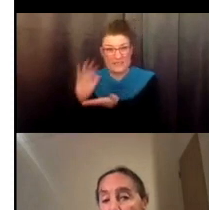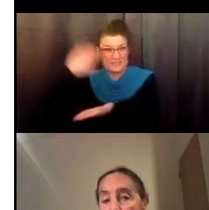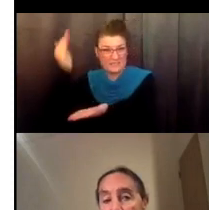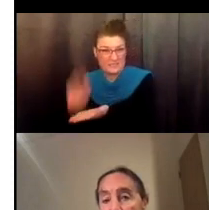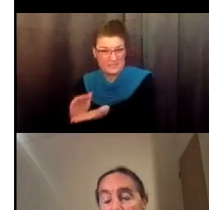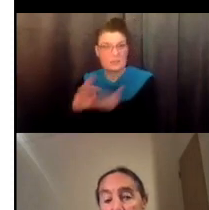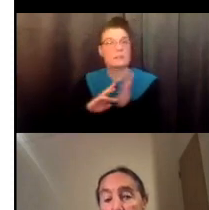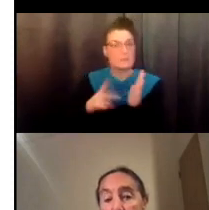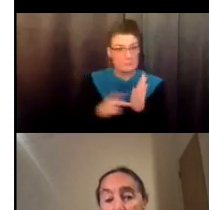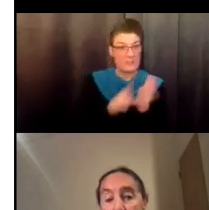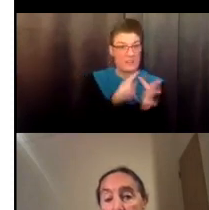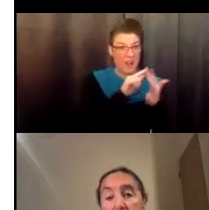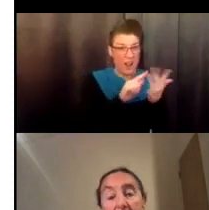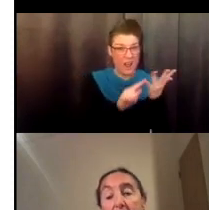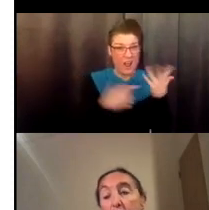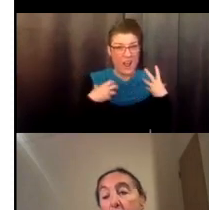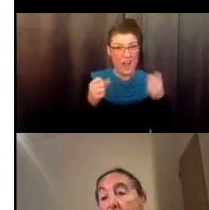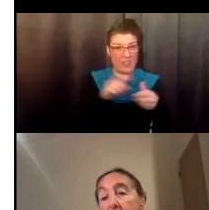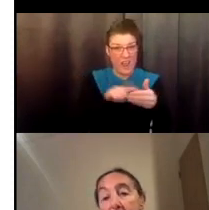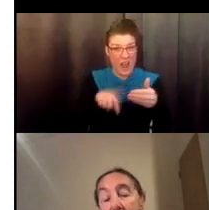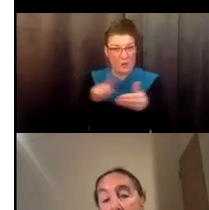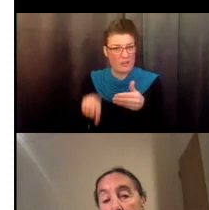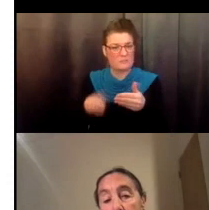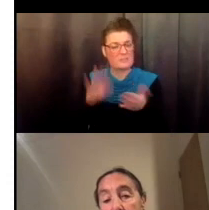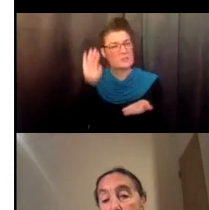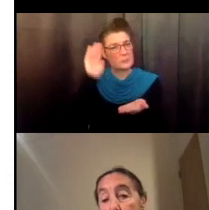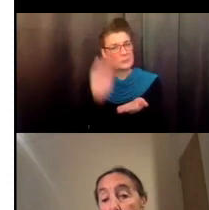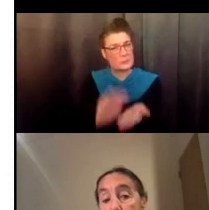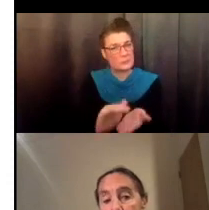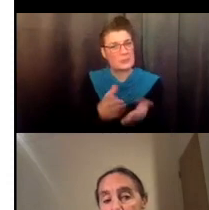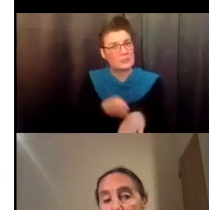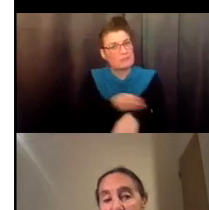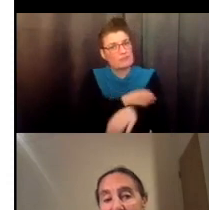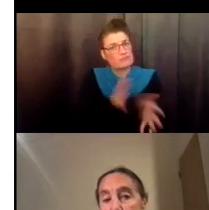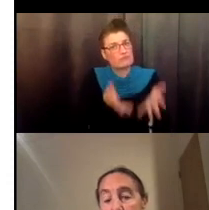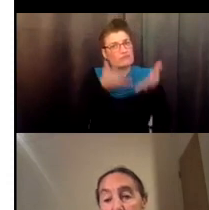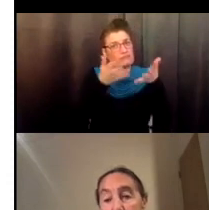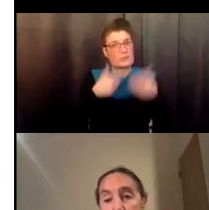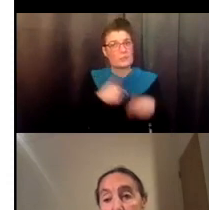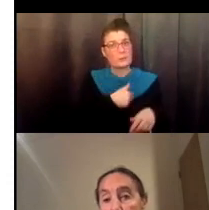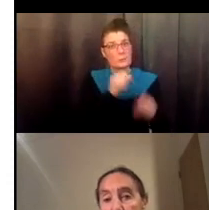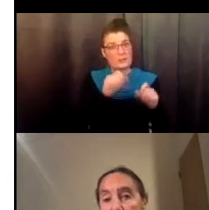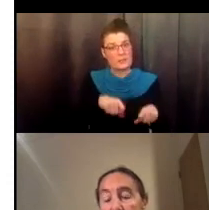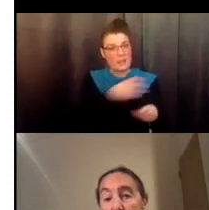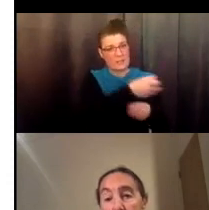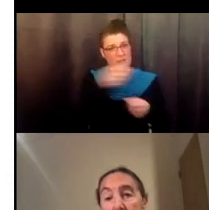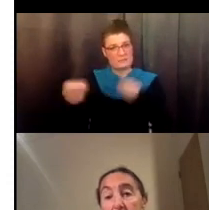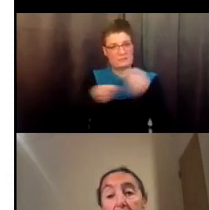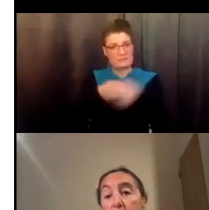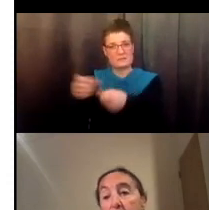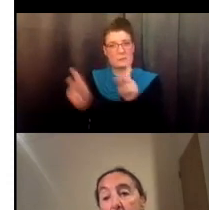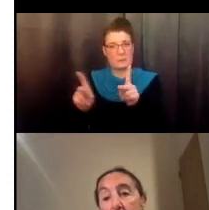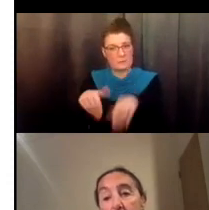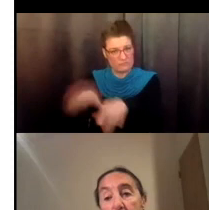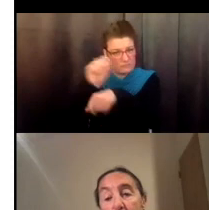all of those adverse health outcomes. We can employ people in those emerging industries.